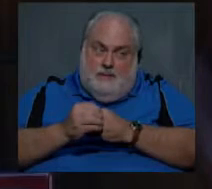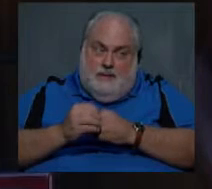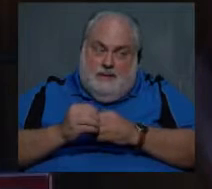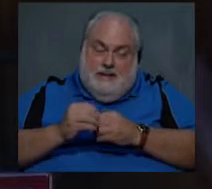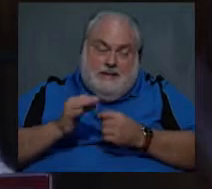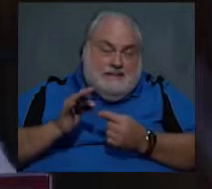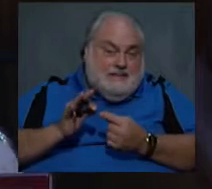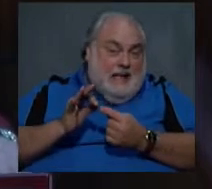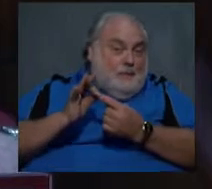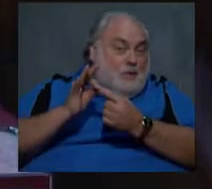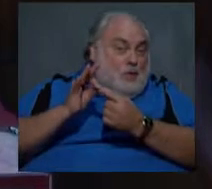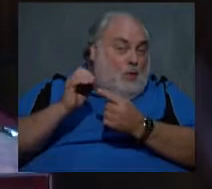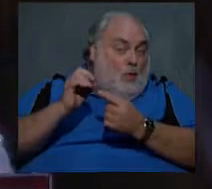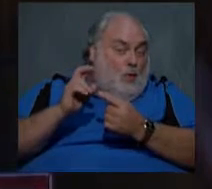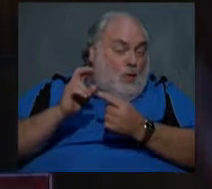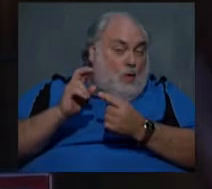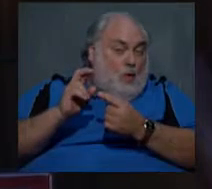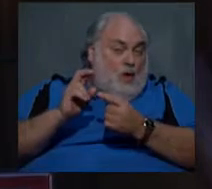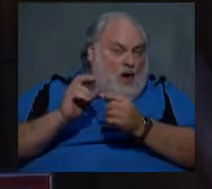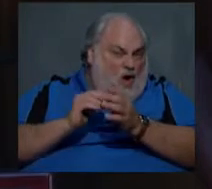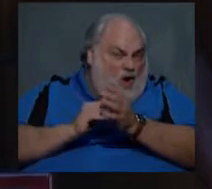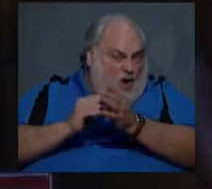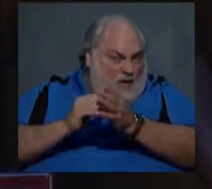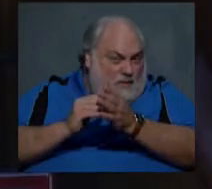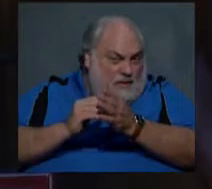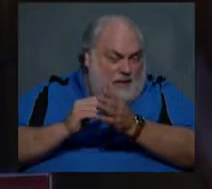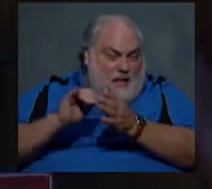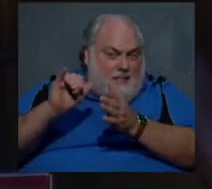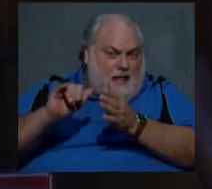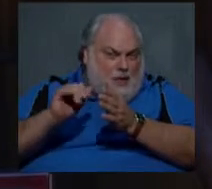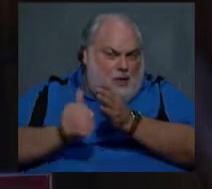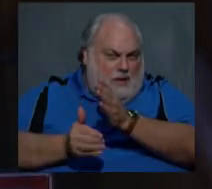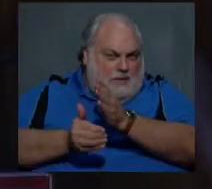exceptional or is it prevalent that you attach